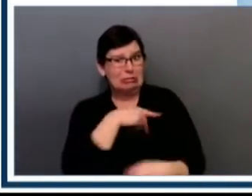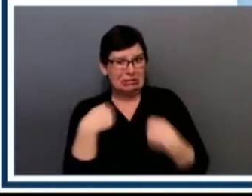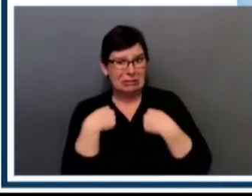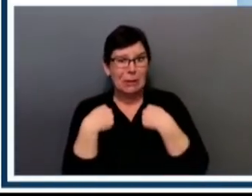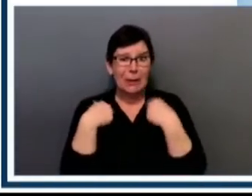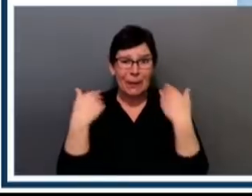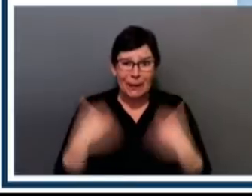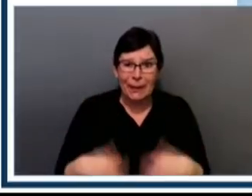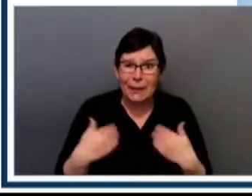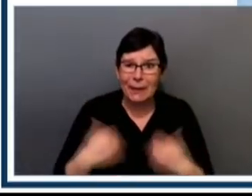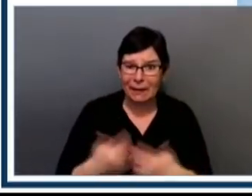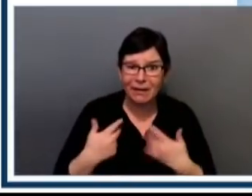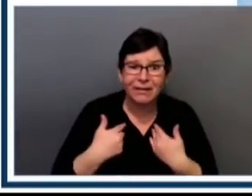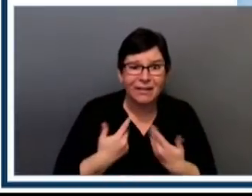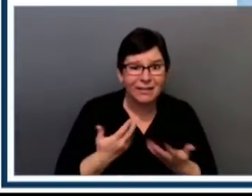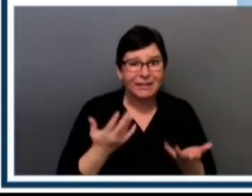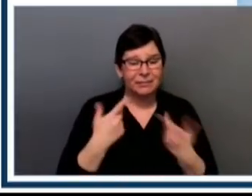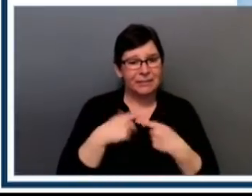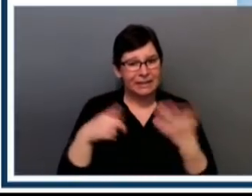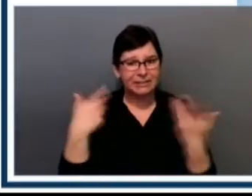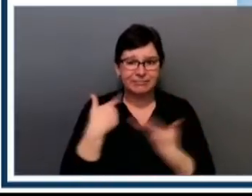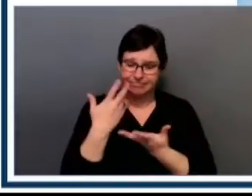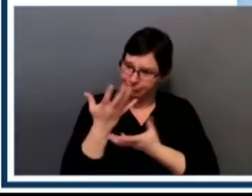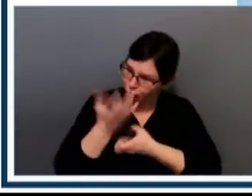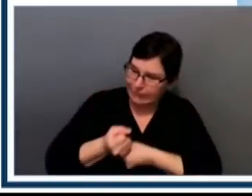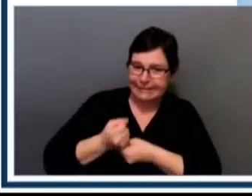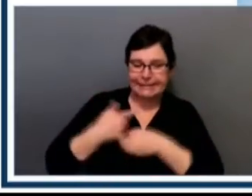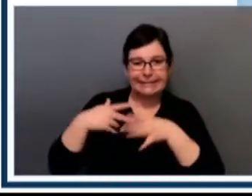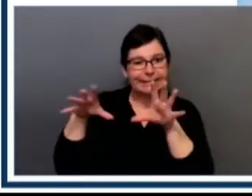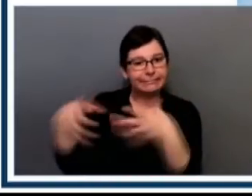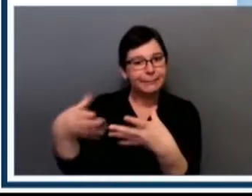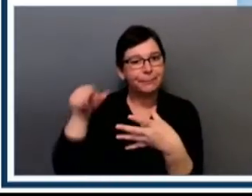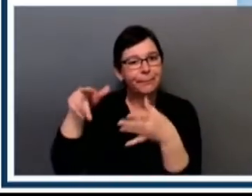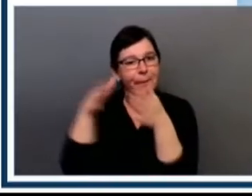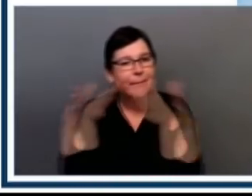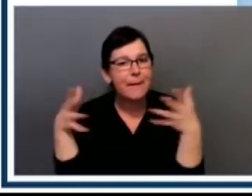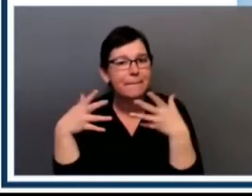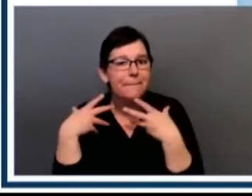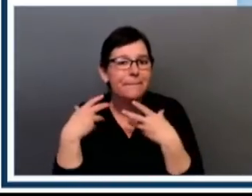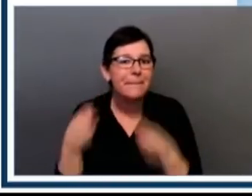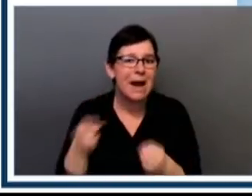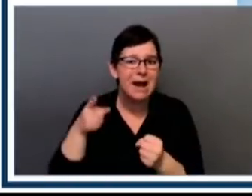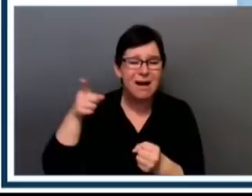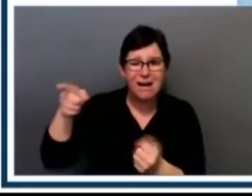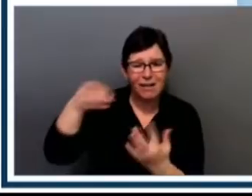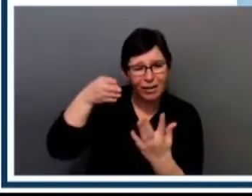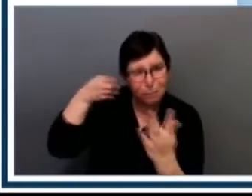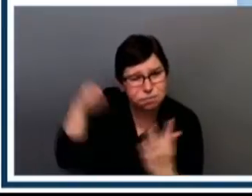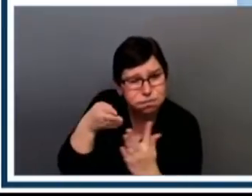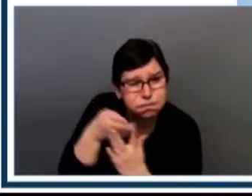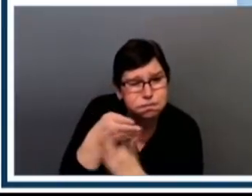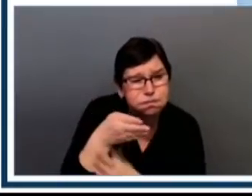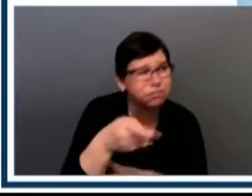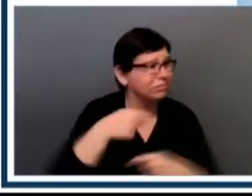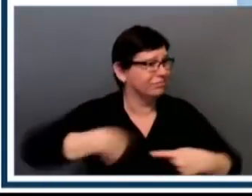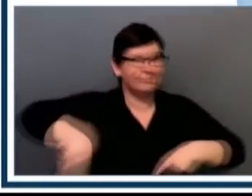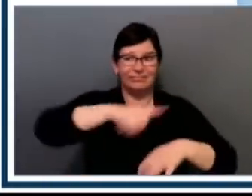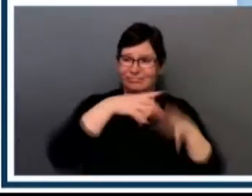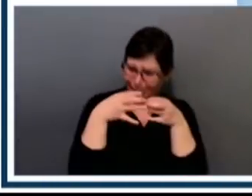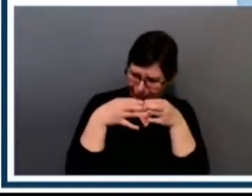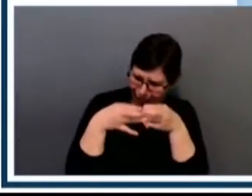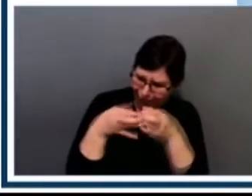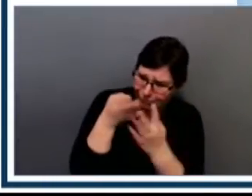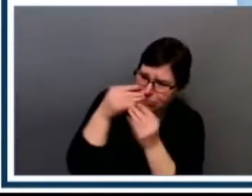pandemic. I'd give them glowing reviews, and I think many people around the world would. So I'd say have some